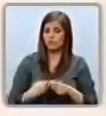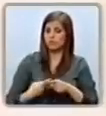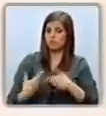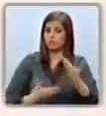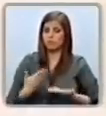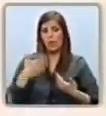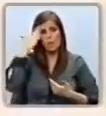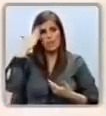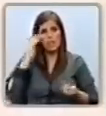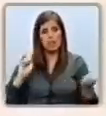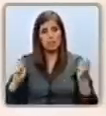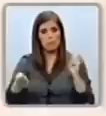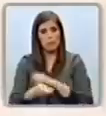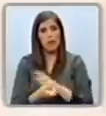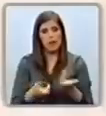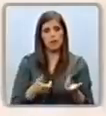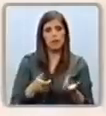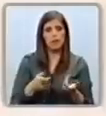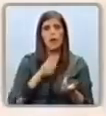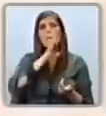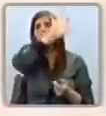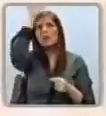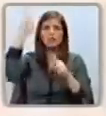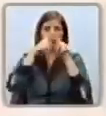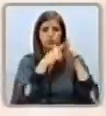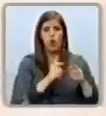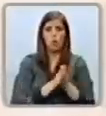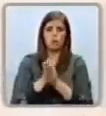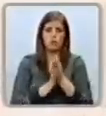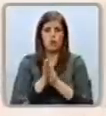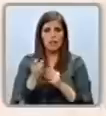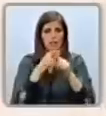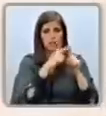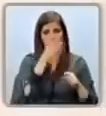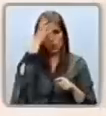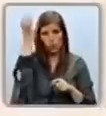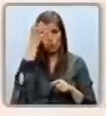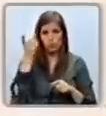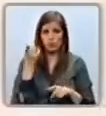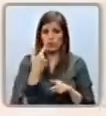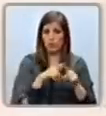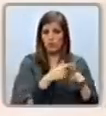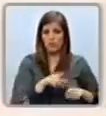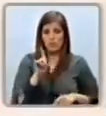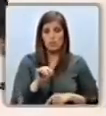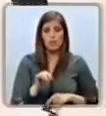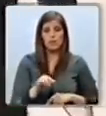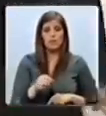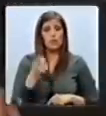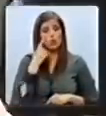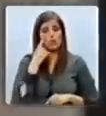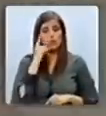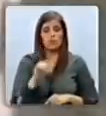capacidade de se adaptar em diferentes países e oportunidades e diferentes culturas também. E claro, conhecimentos